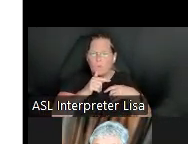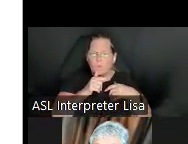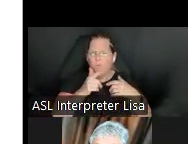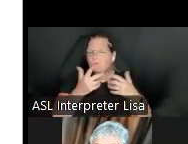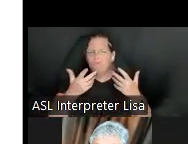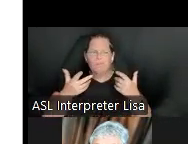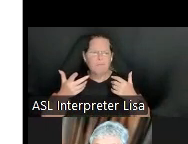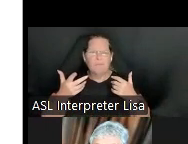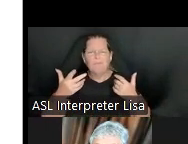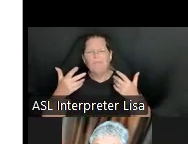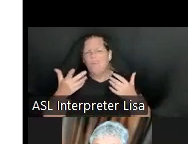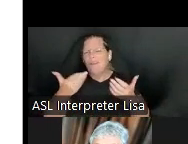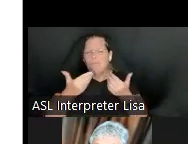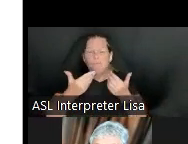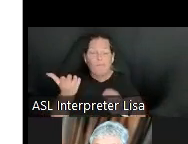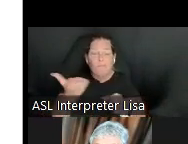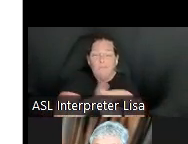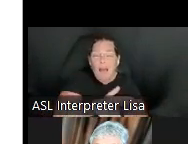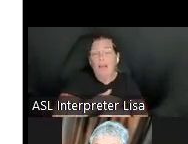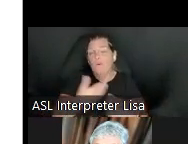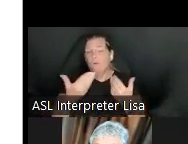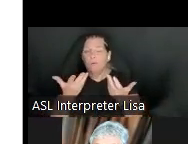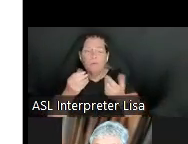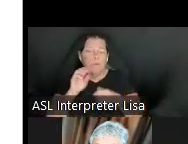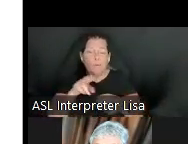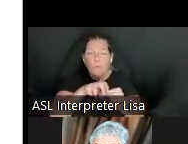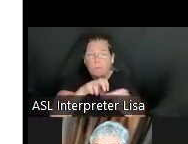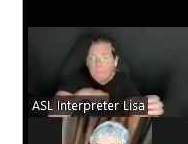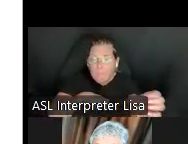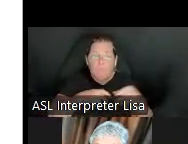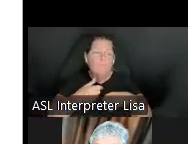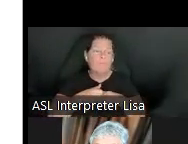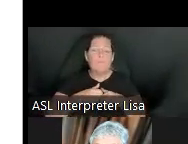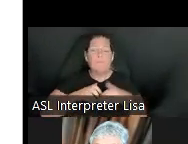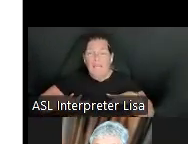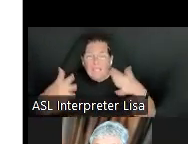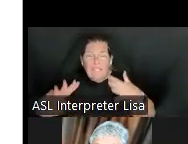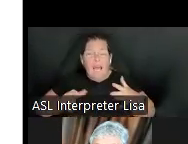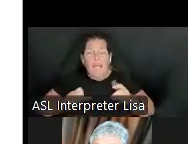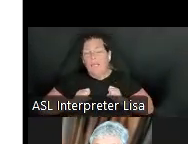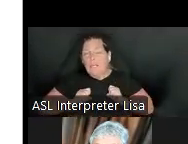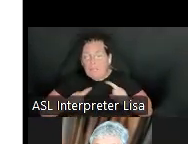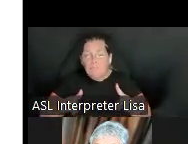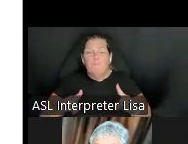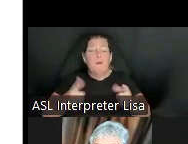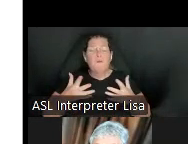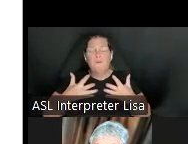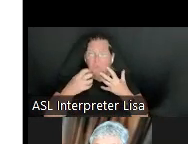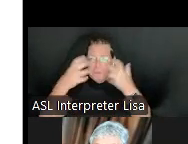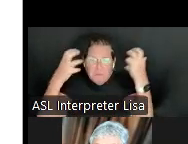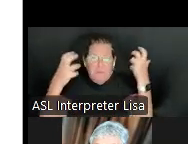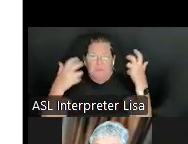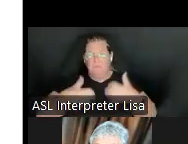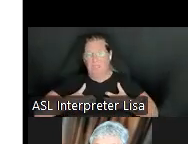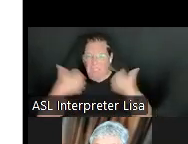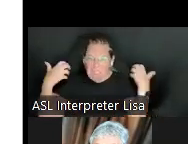or quitting a job. Also, the rates of depression, anxiety, impulsivity, irritability, anger, and